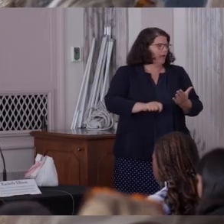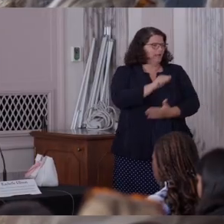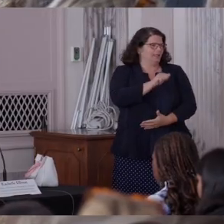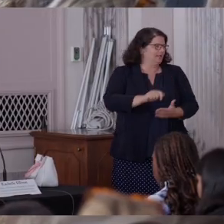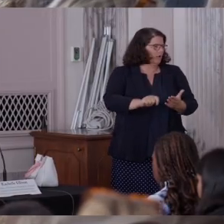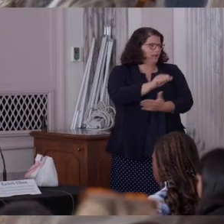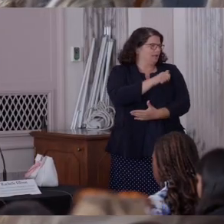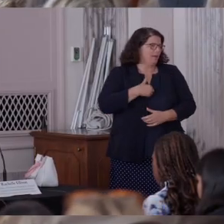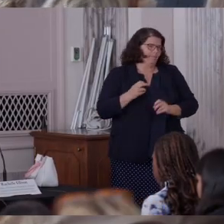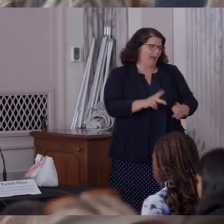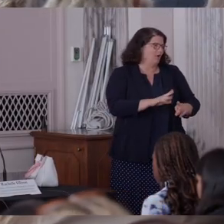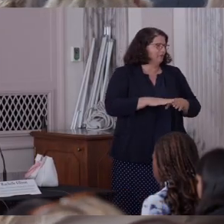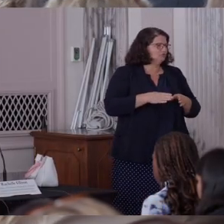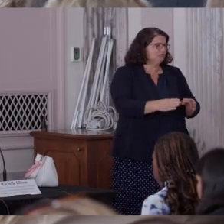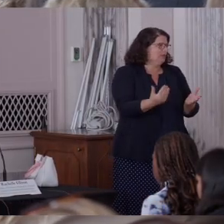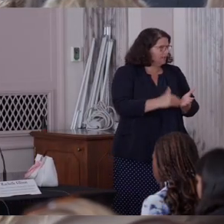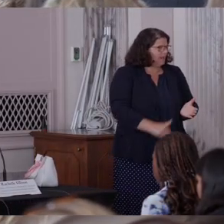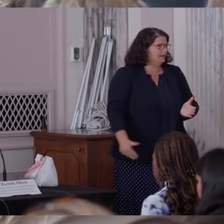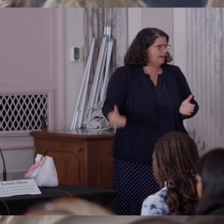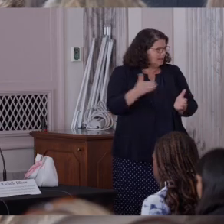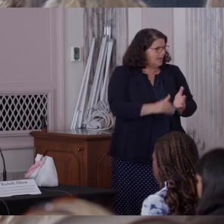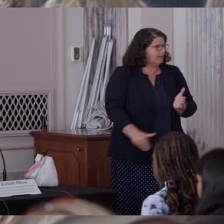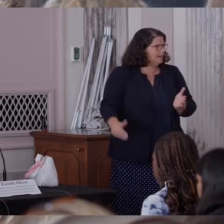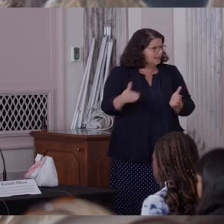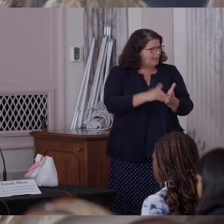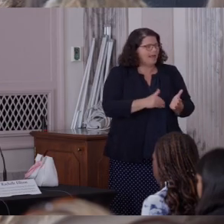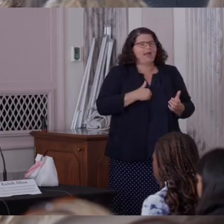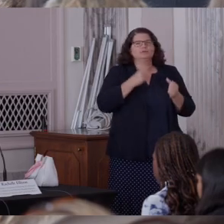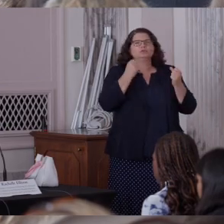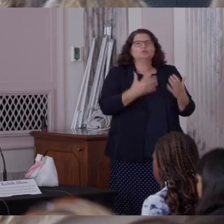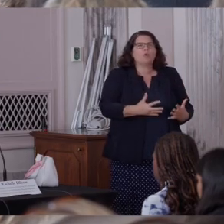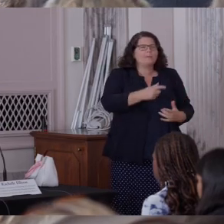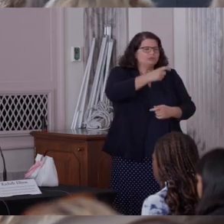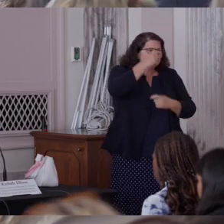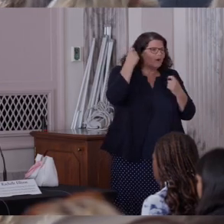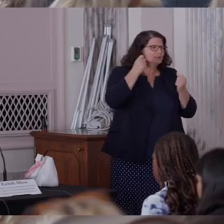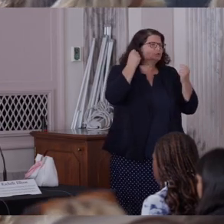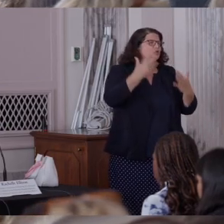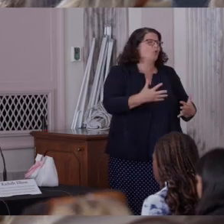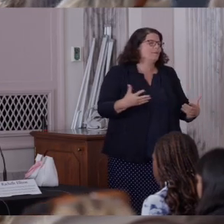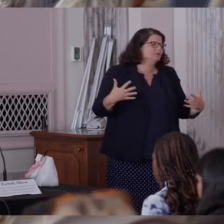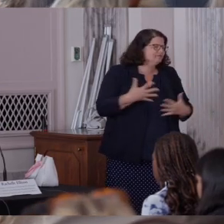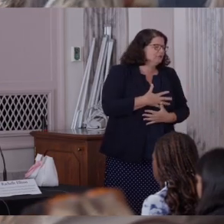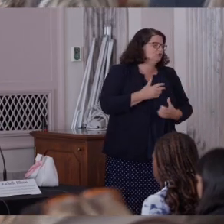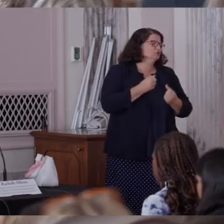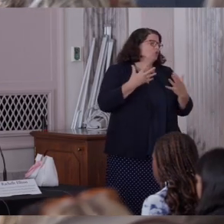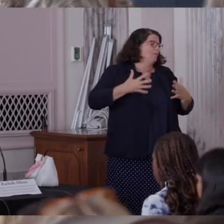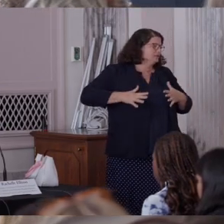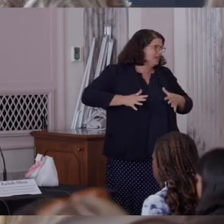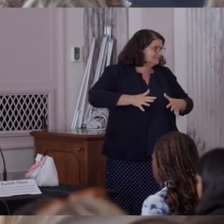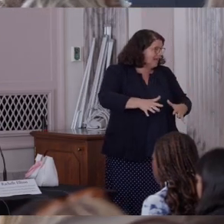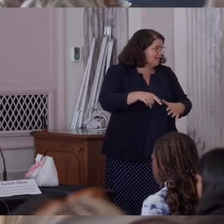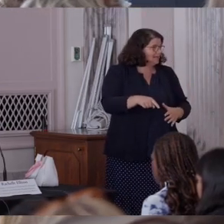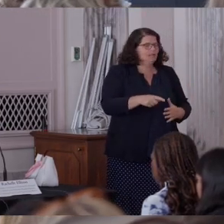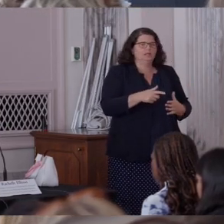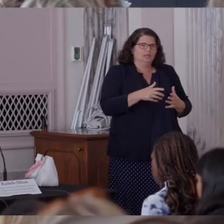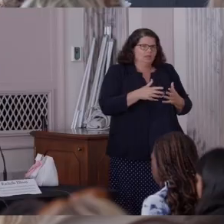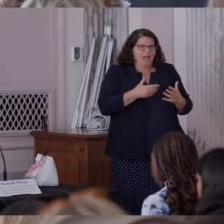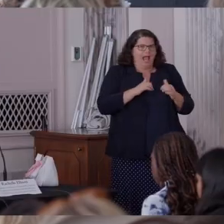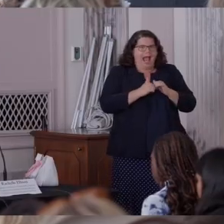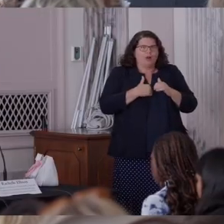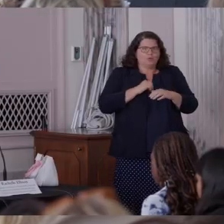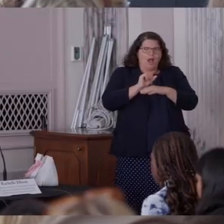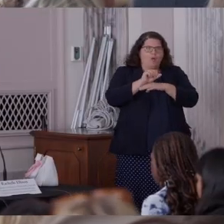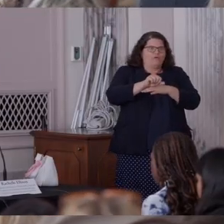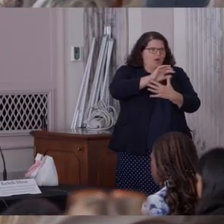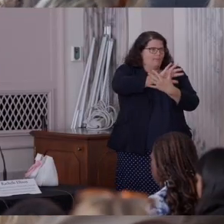face a lot of trauma, fears, anxieties. It's a lot to overcome